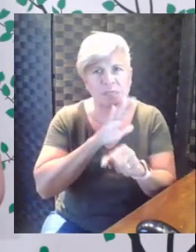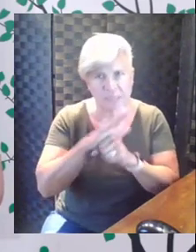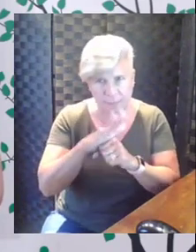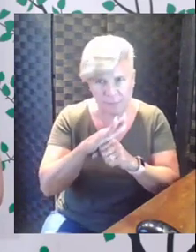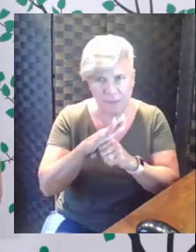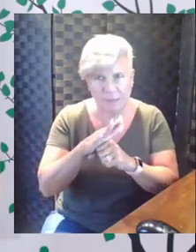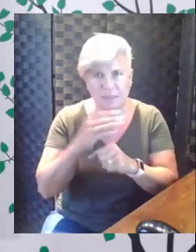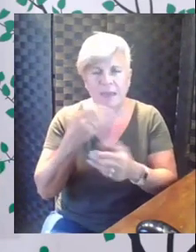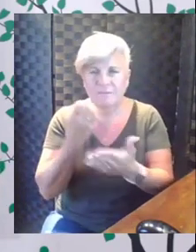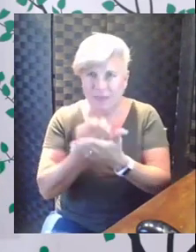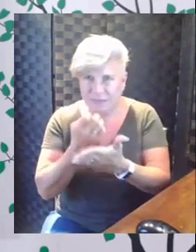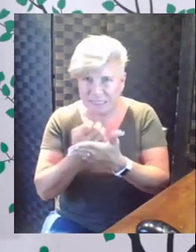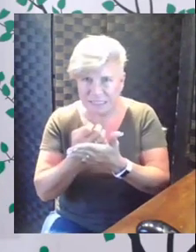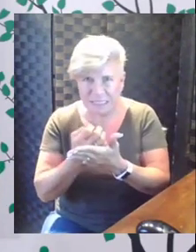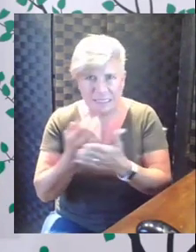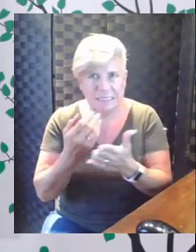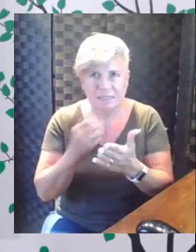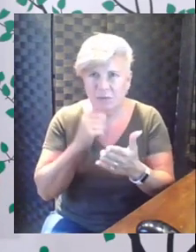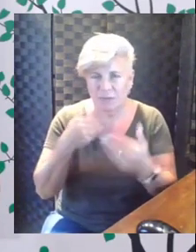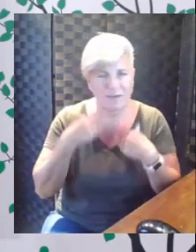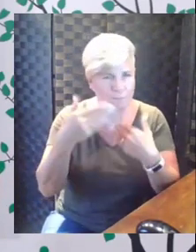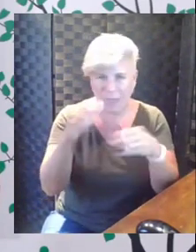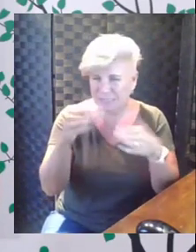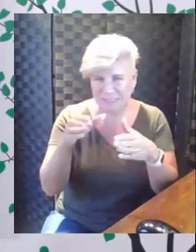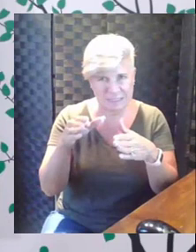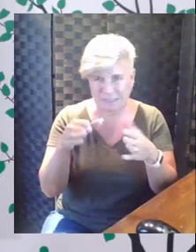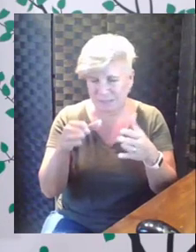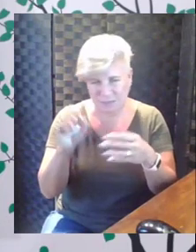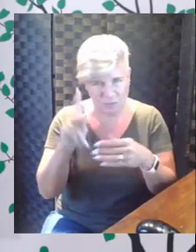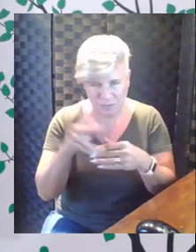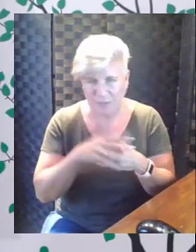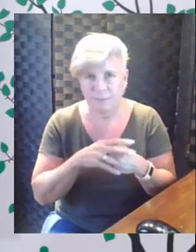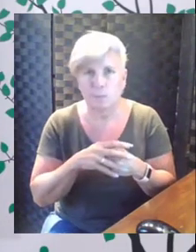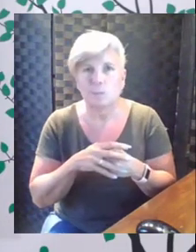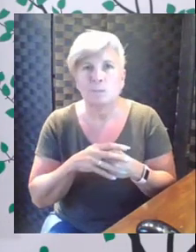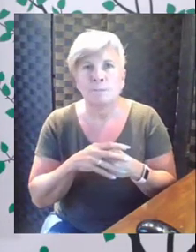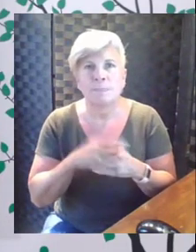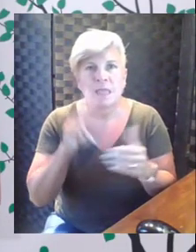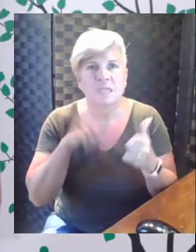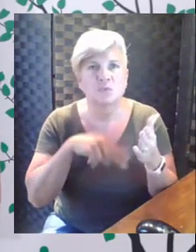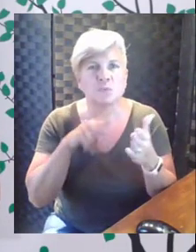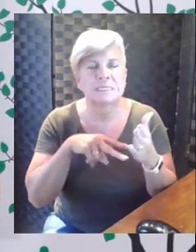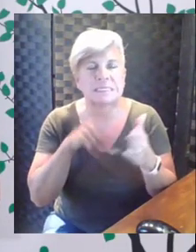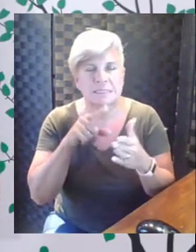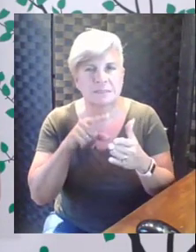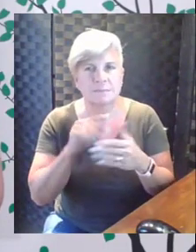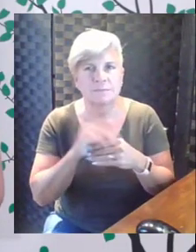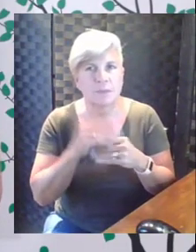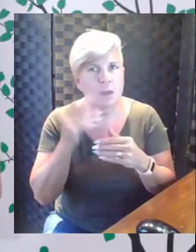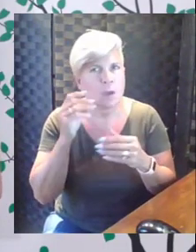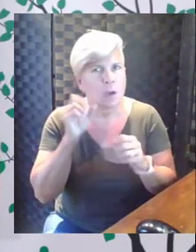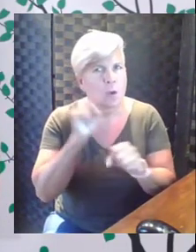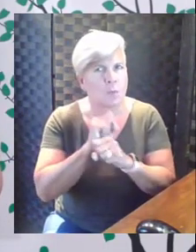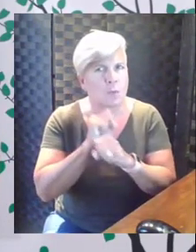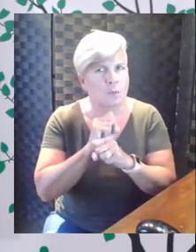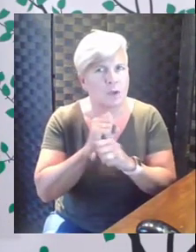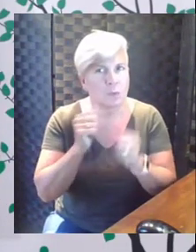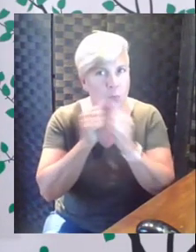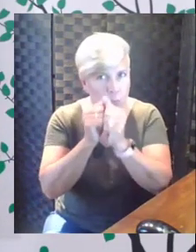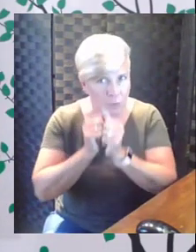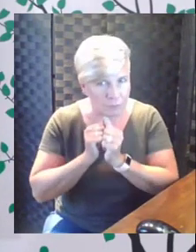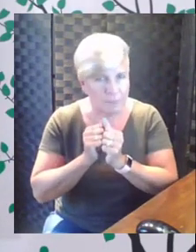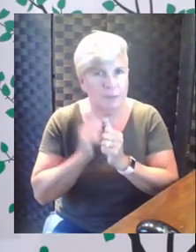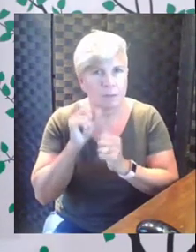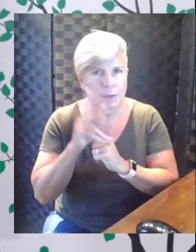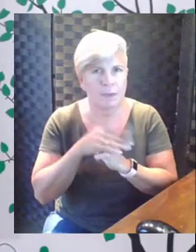complete, we have evidence, even when we don't have boxes that ask for it. So let's read this problem, and I want you to work this one along with